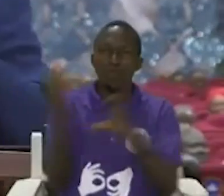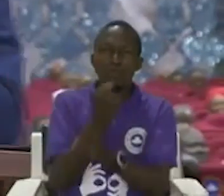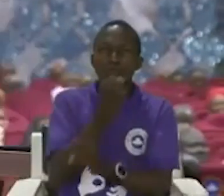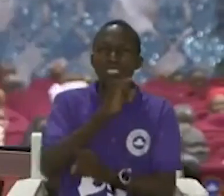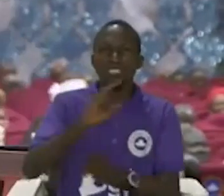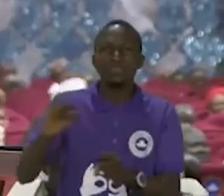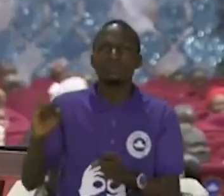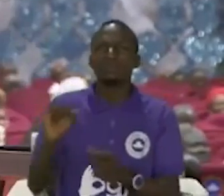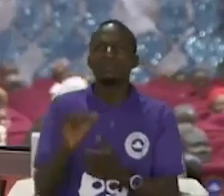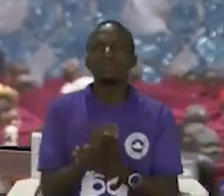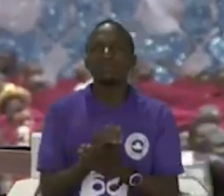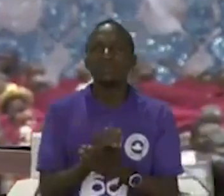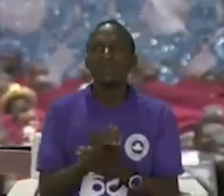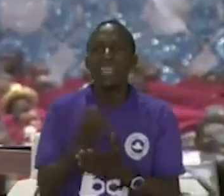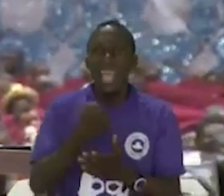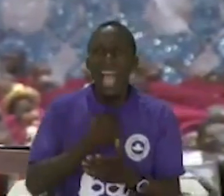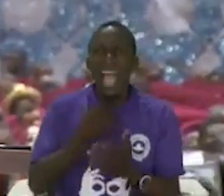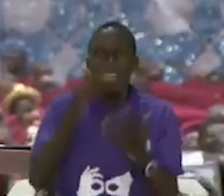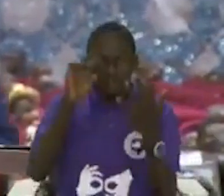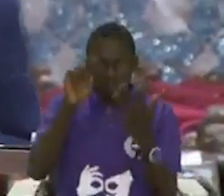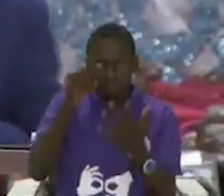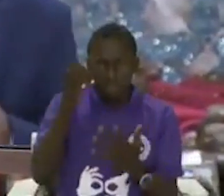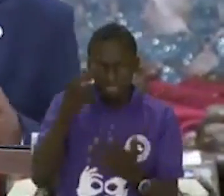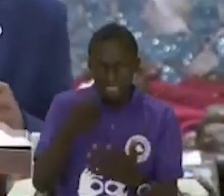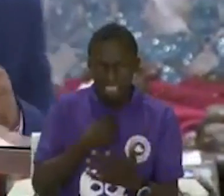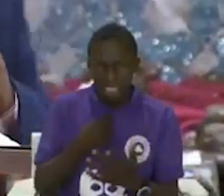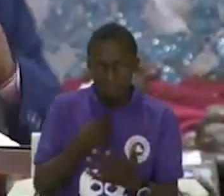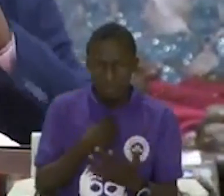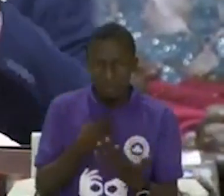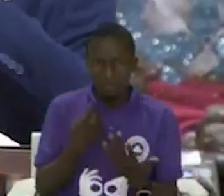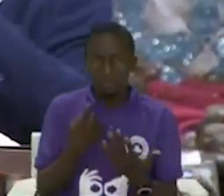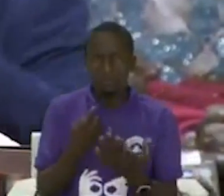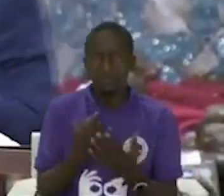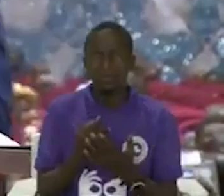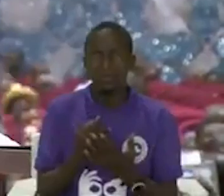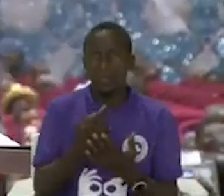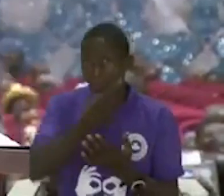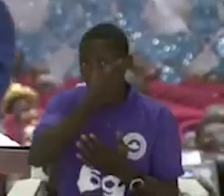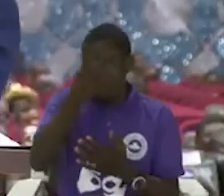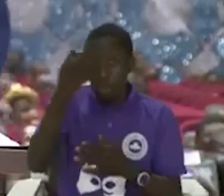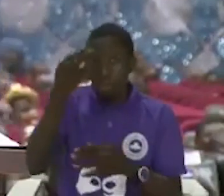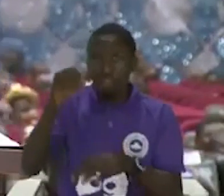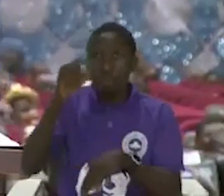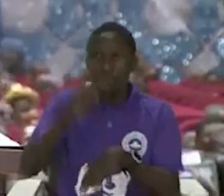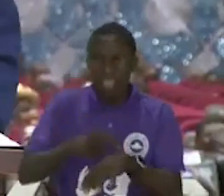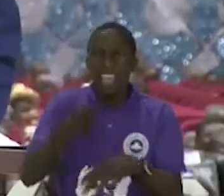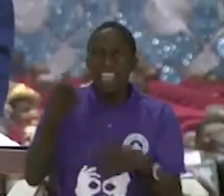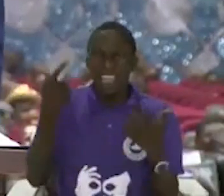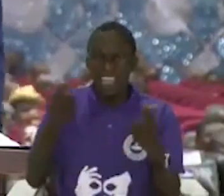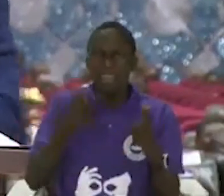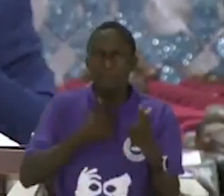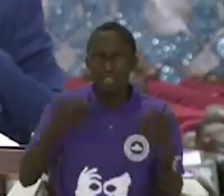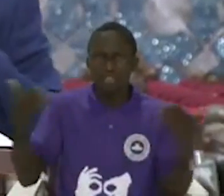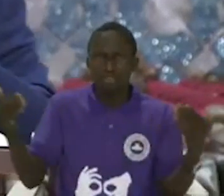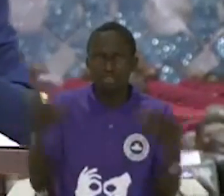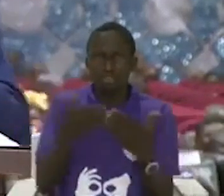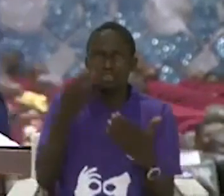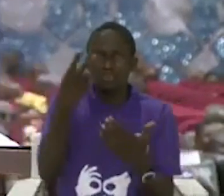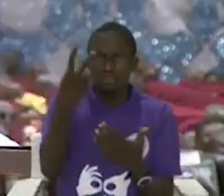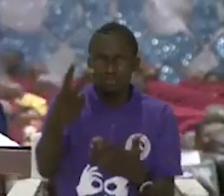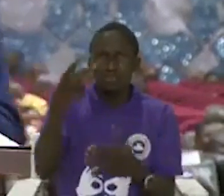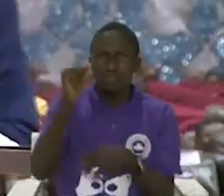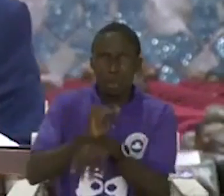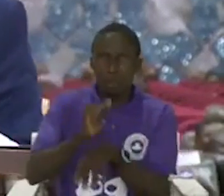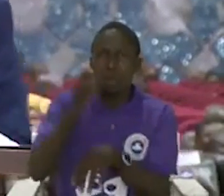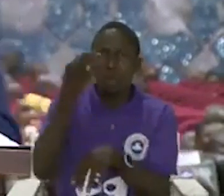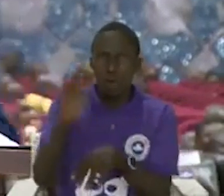I hope you understand what I'm saying. Because of our time, let me quickly introduce you to two operations